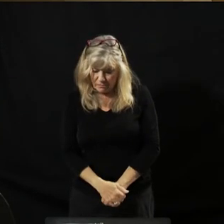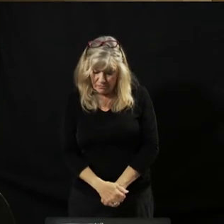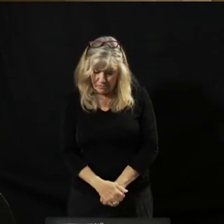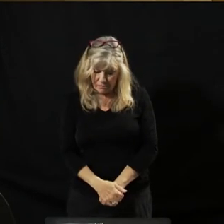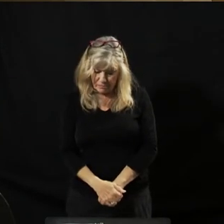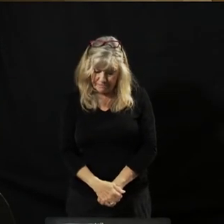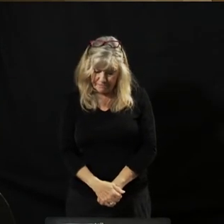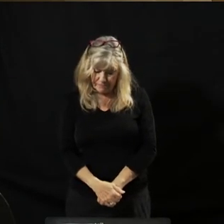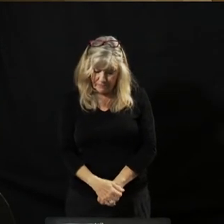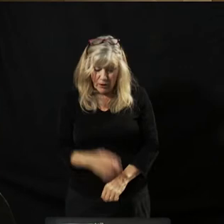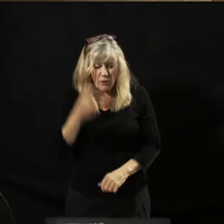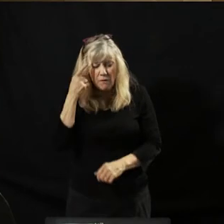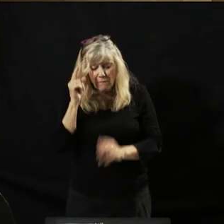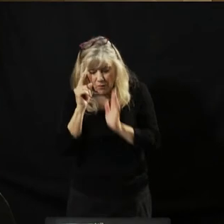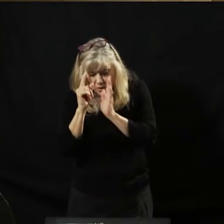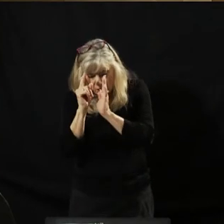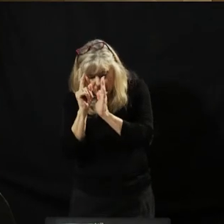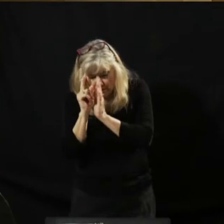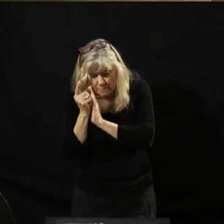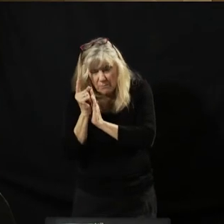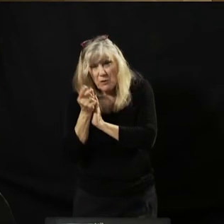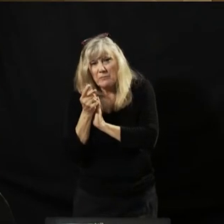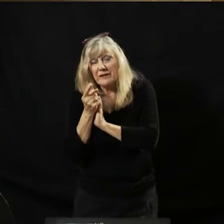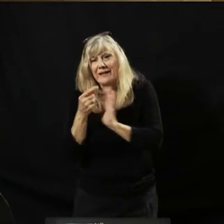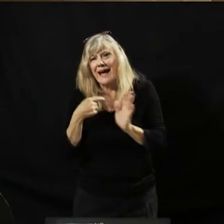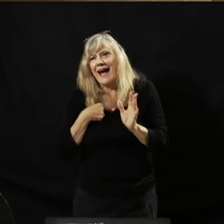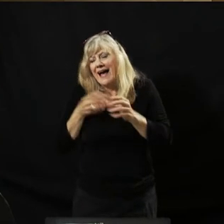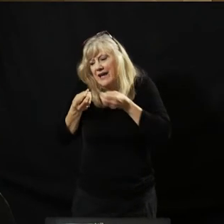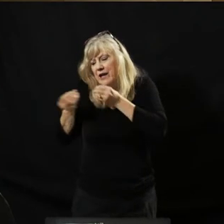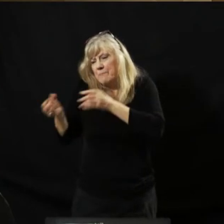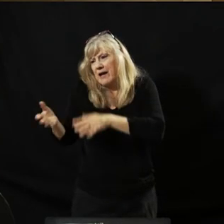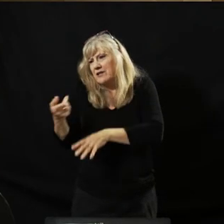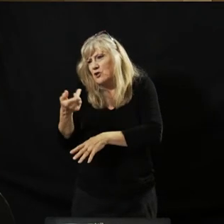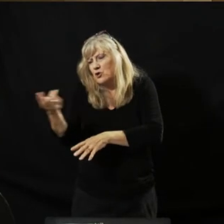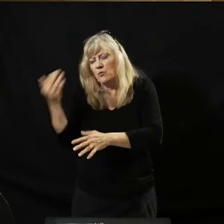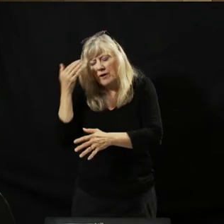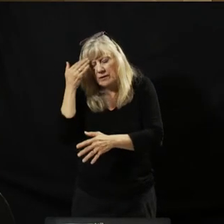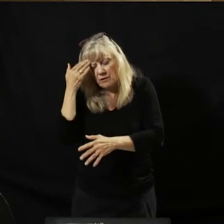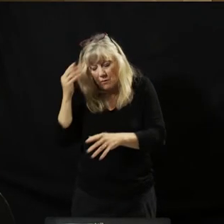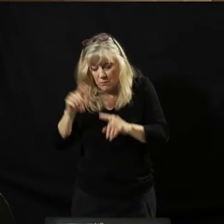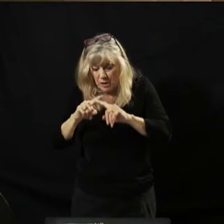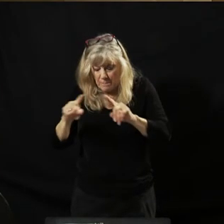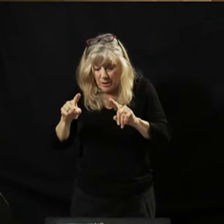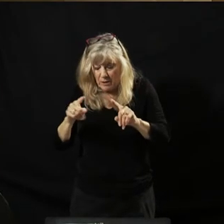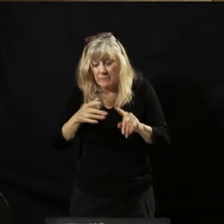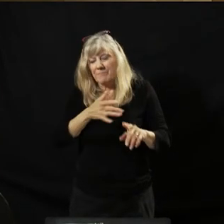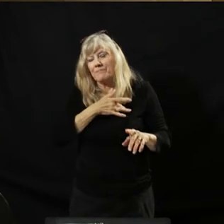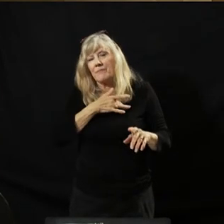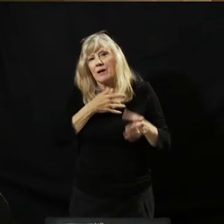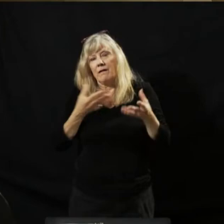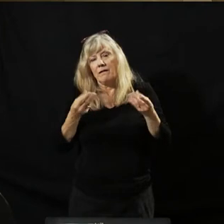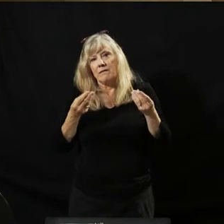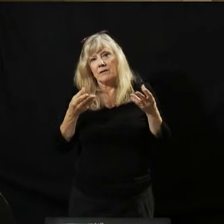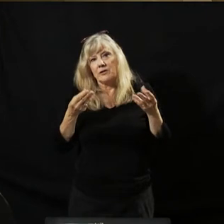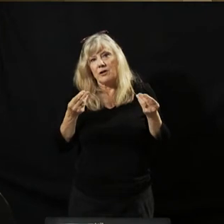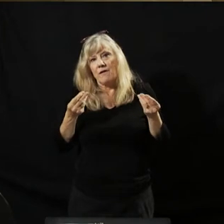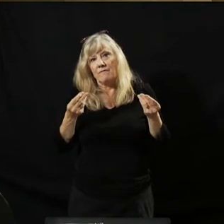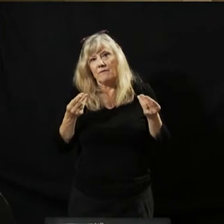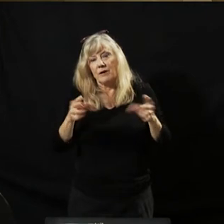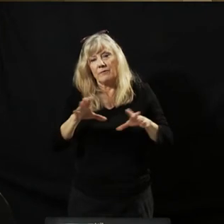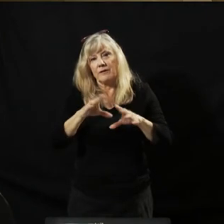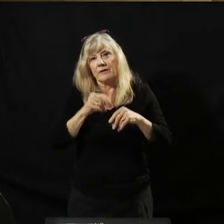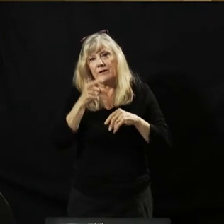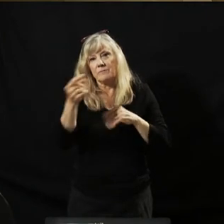For a brief moment, I abandoned you, but with great tenderness, I will take you